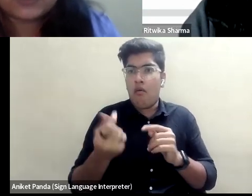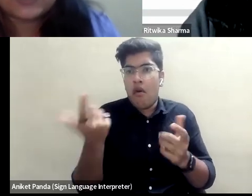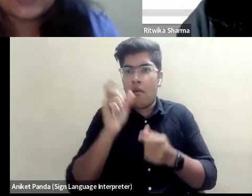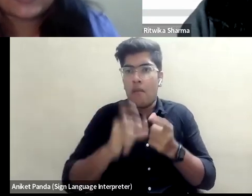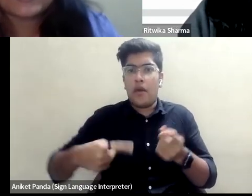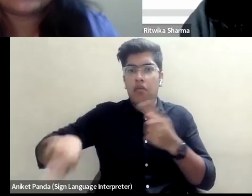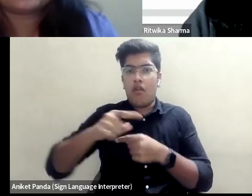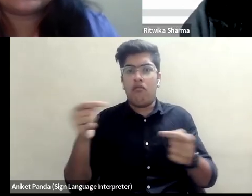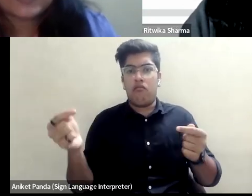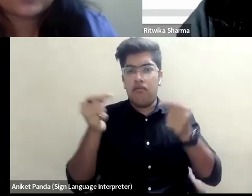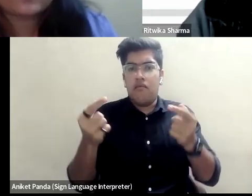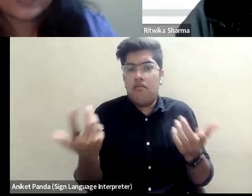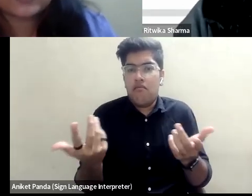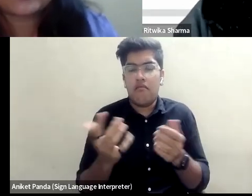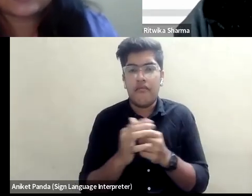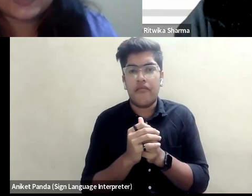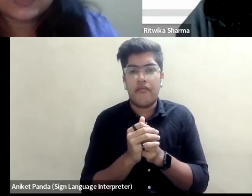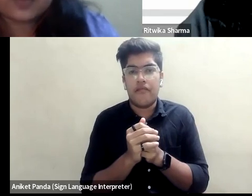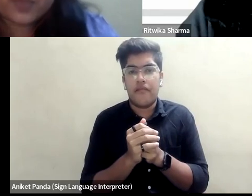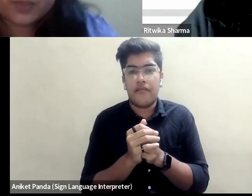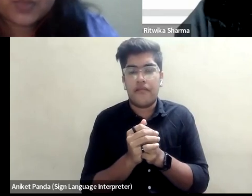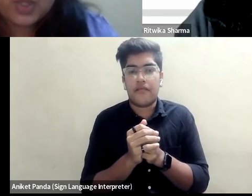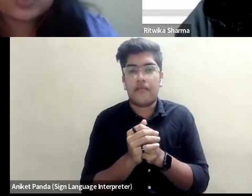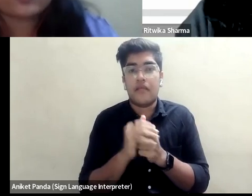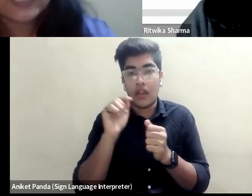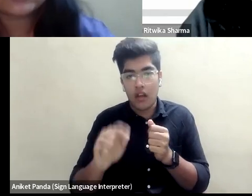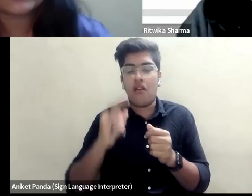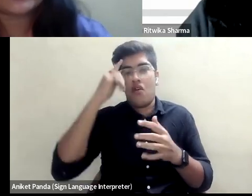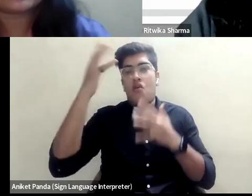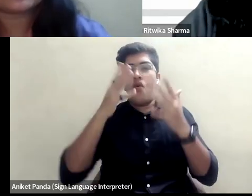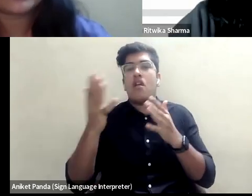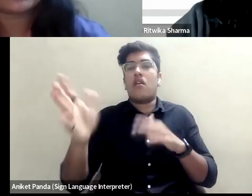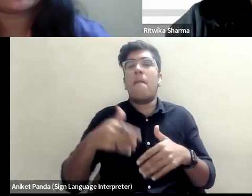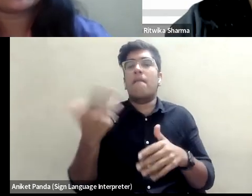around, and that is where the anxieties come from. So while